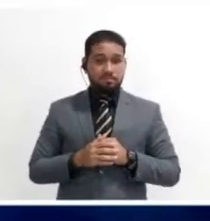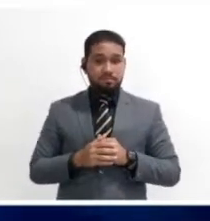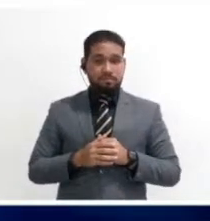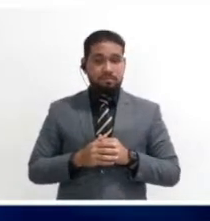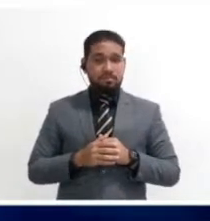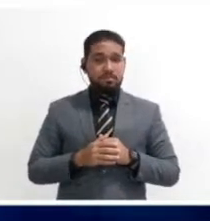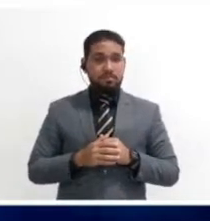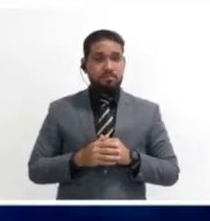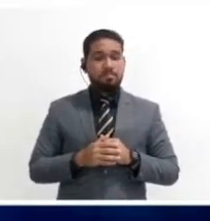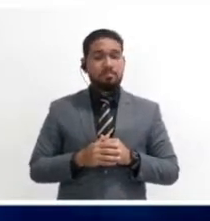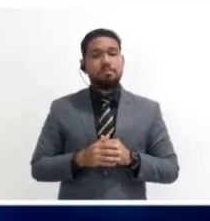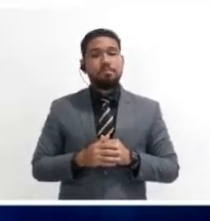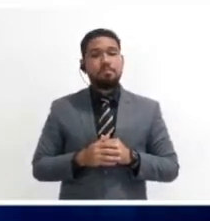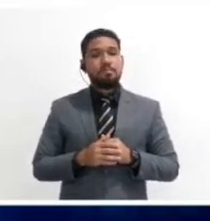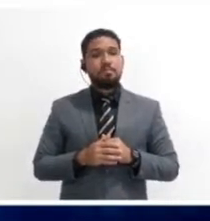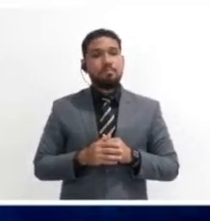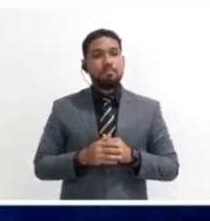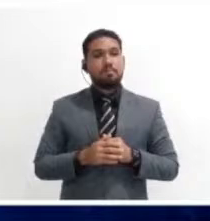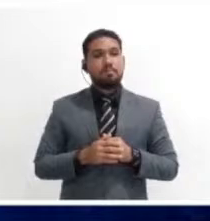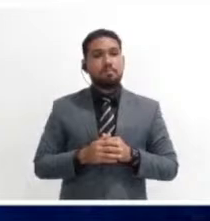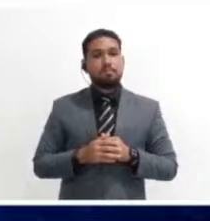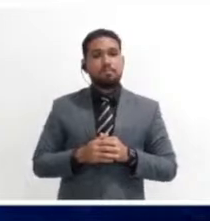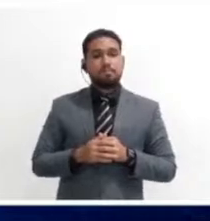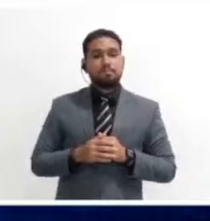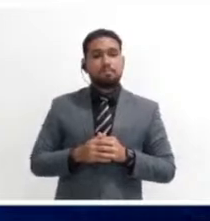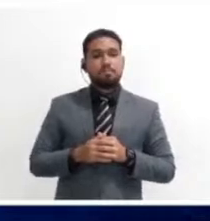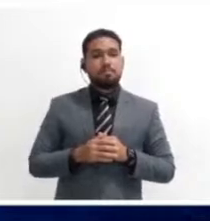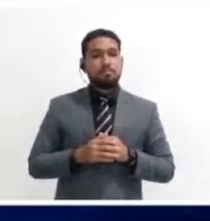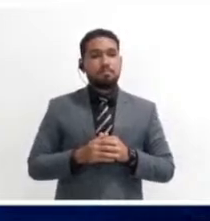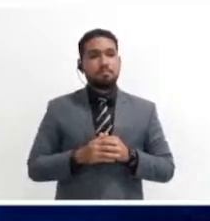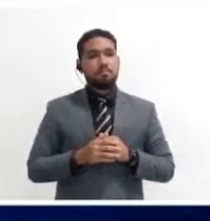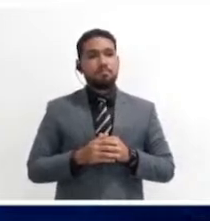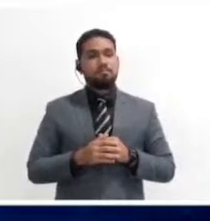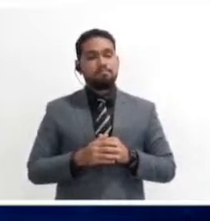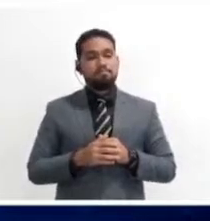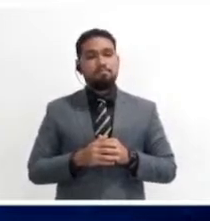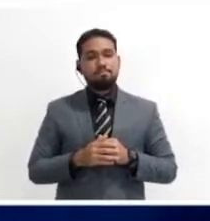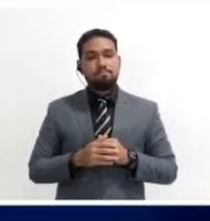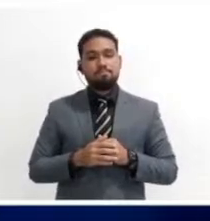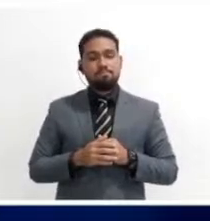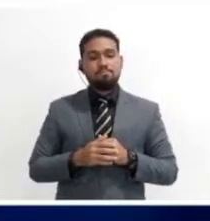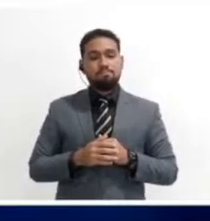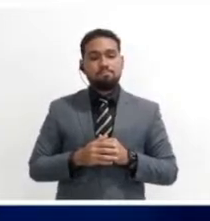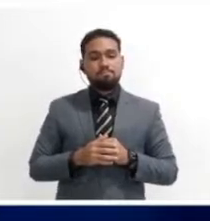To give you an idea, like in packaging